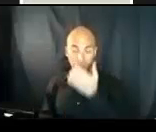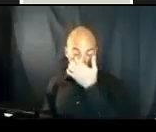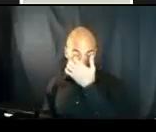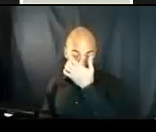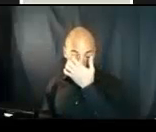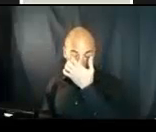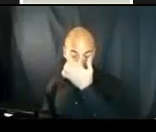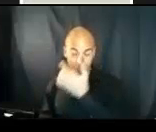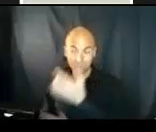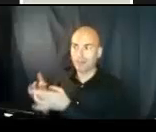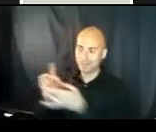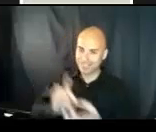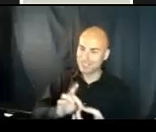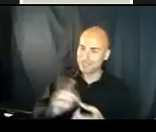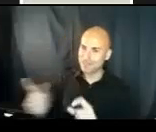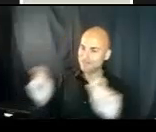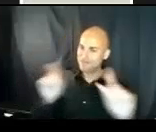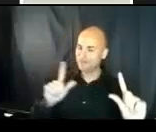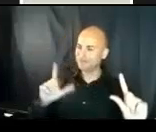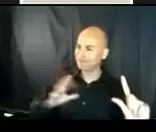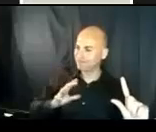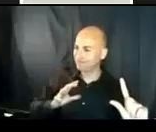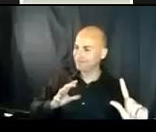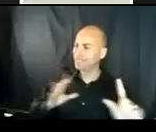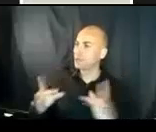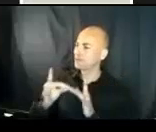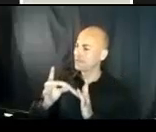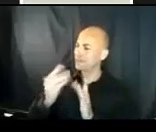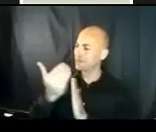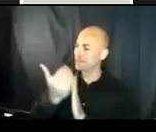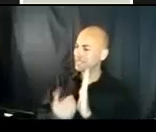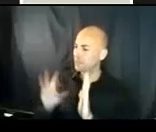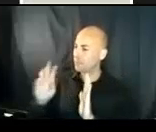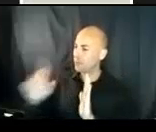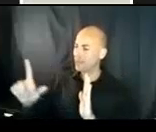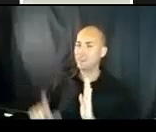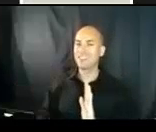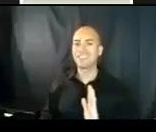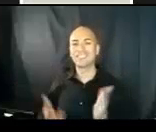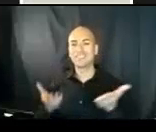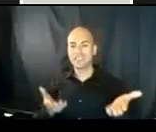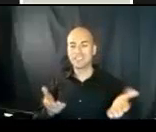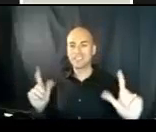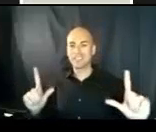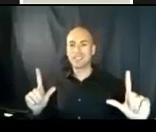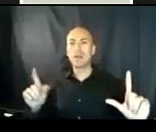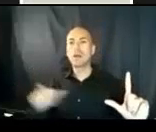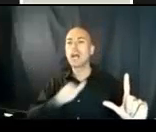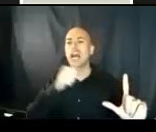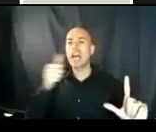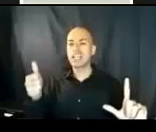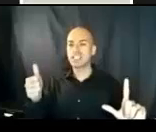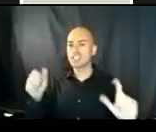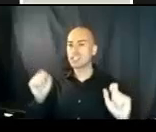a great segue again. You guys are awesome. You guys are guiding my lesson very well here. But so what else can you do